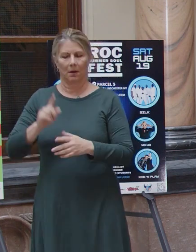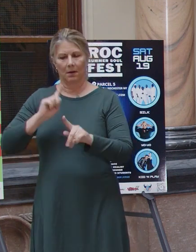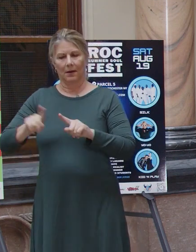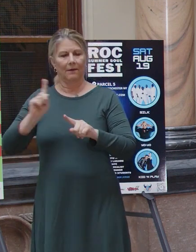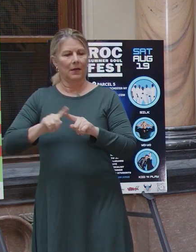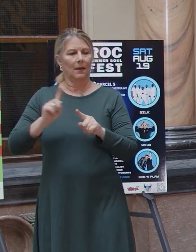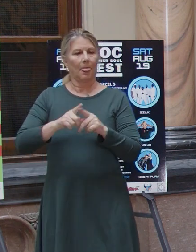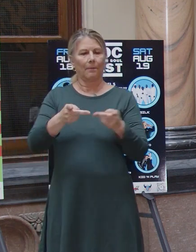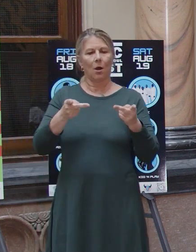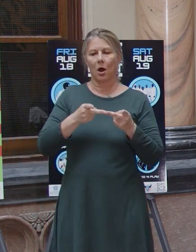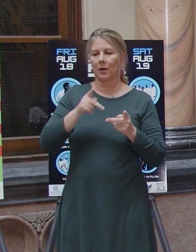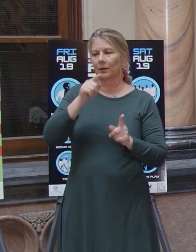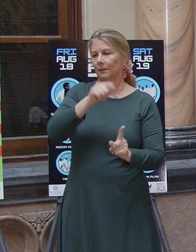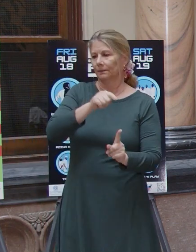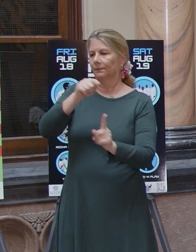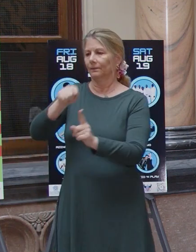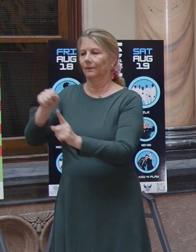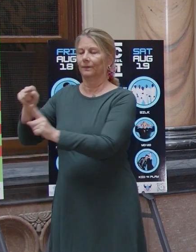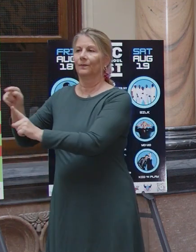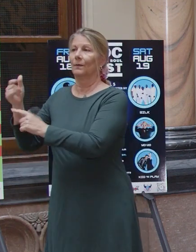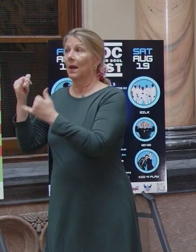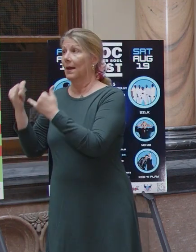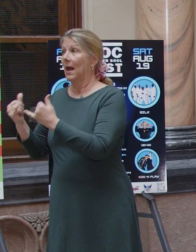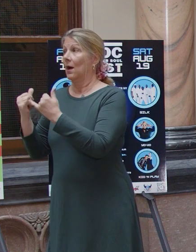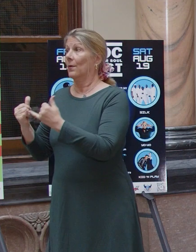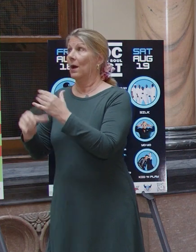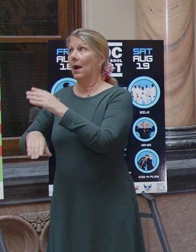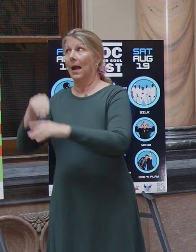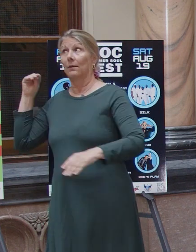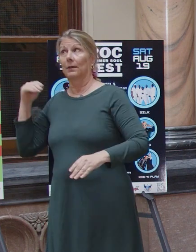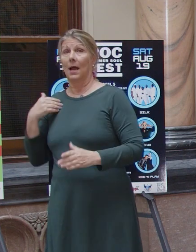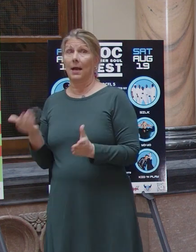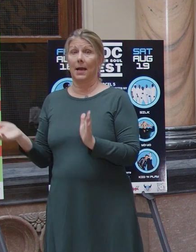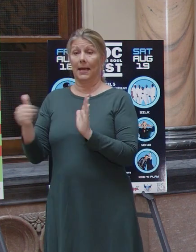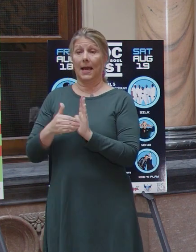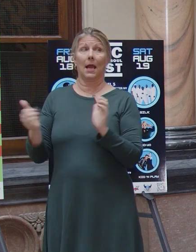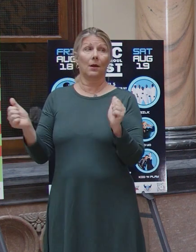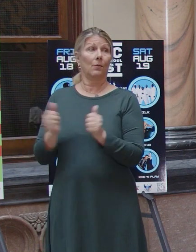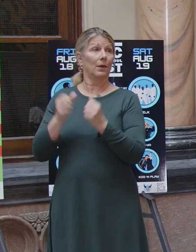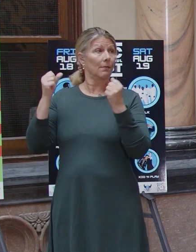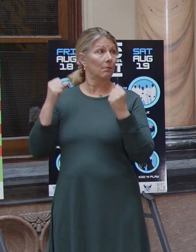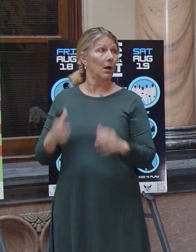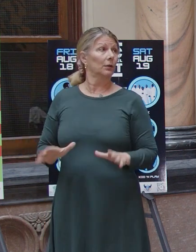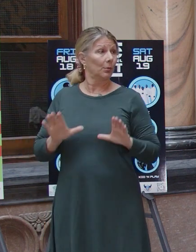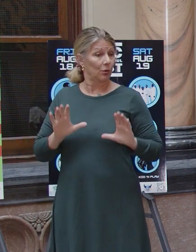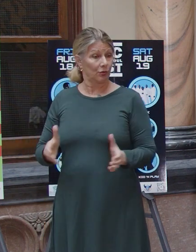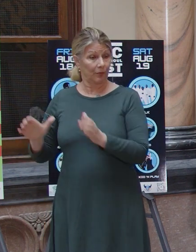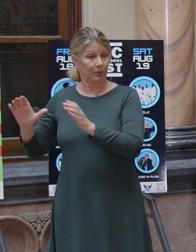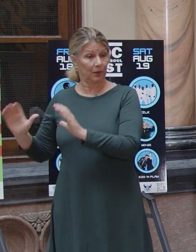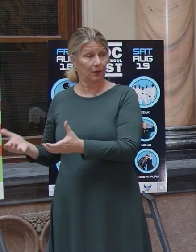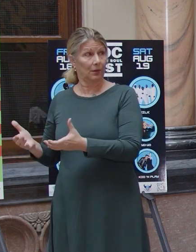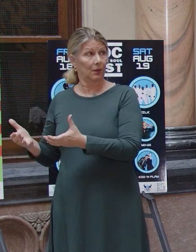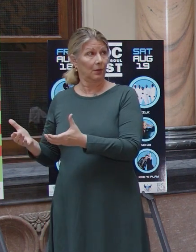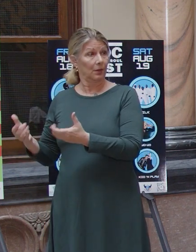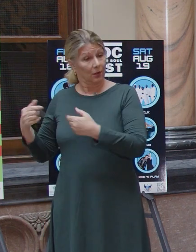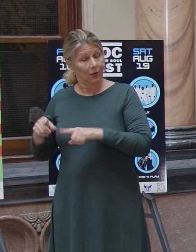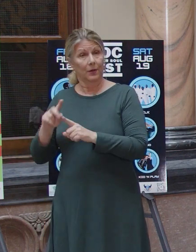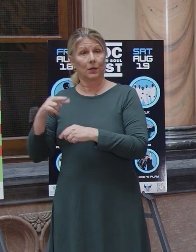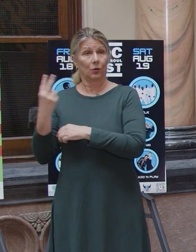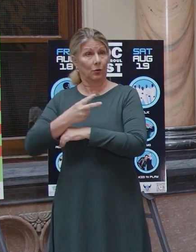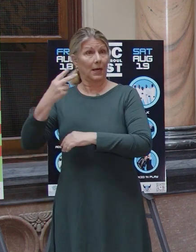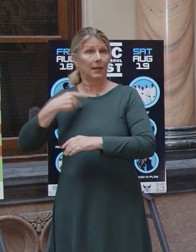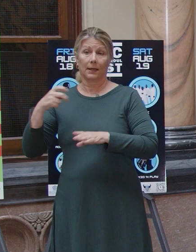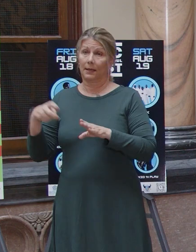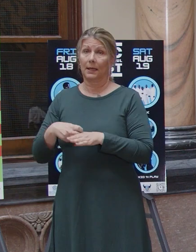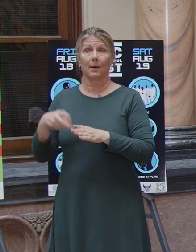Park, all around. So now we're back outside with this festival-like format with multiple groups over 2 days. The ticket prices, ladies and gentlemen,